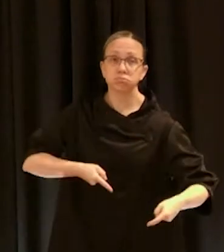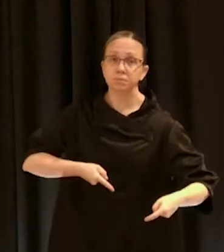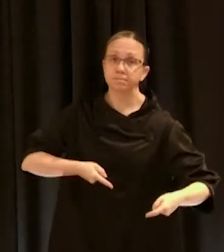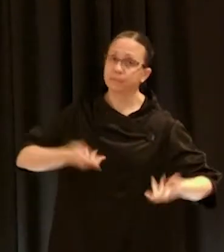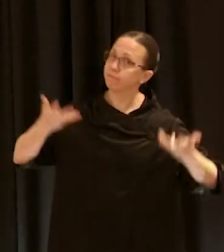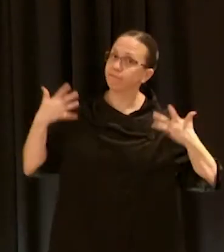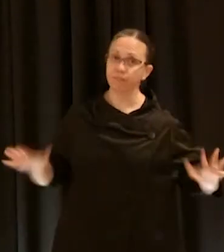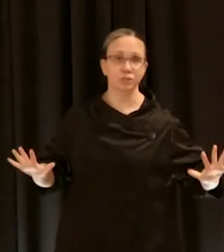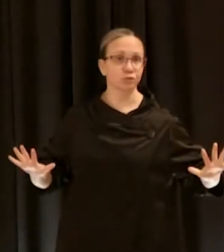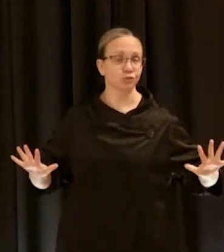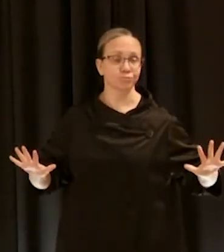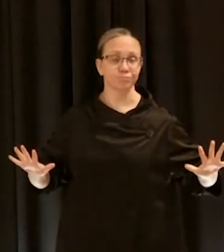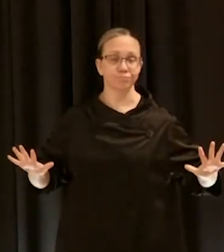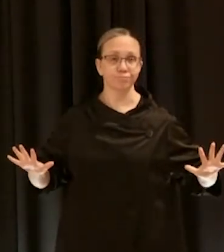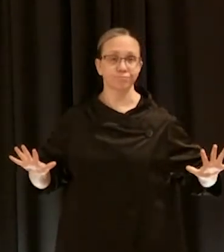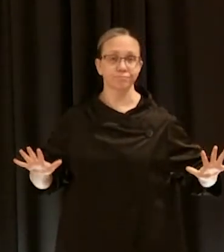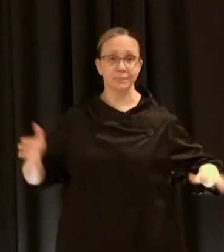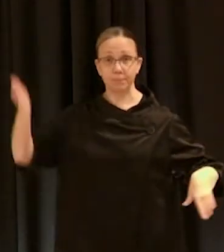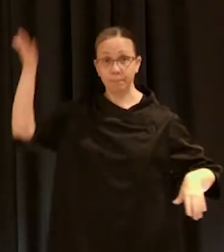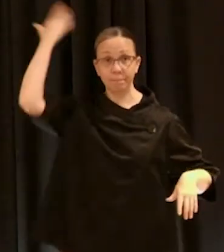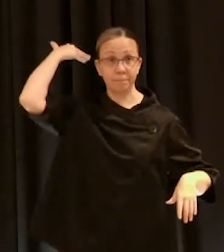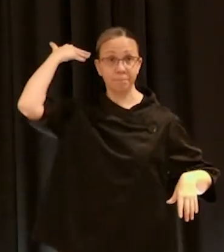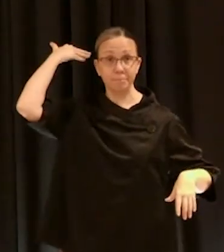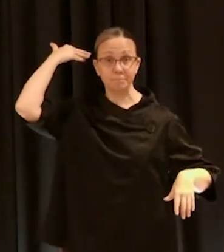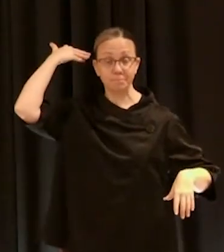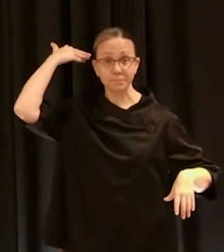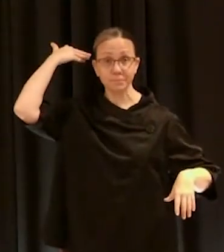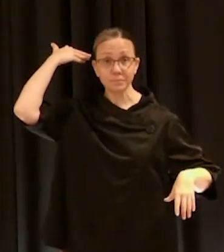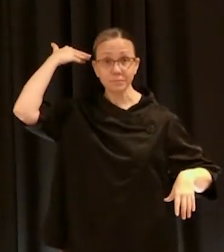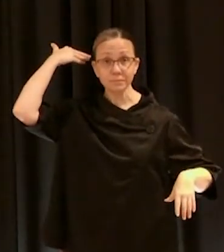in your yesterday, that's behind you.